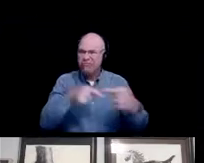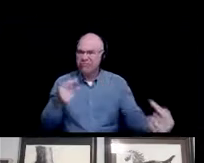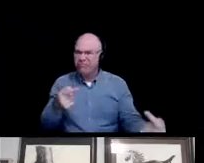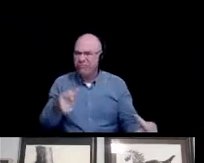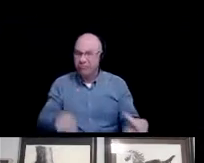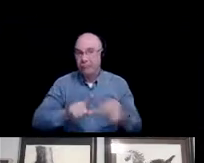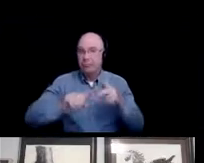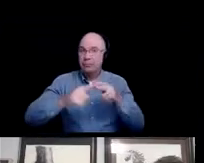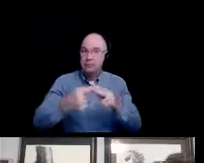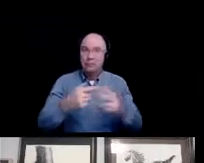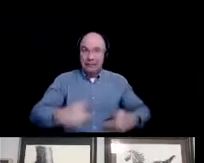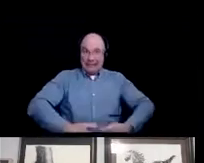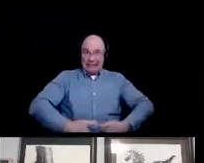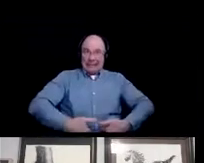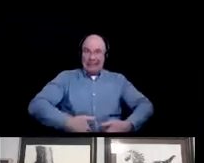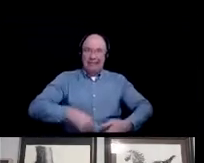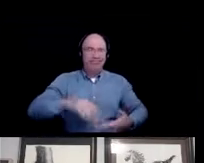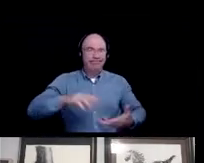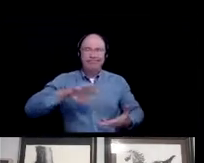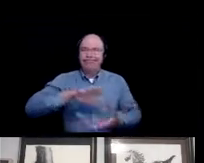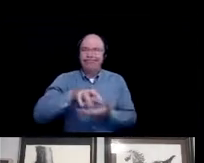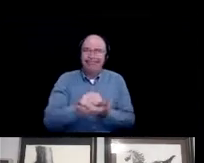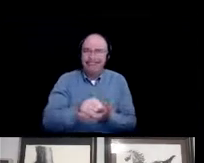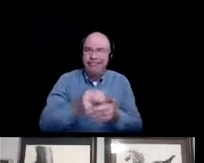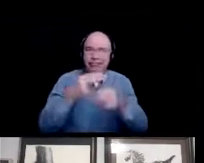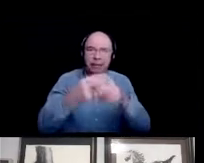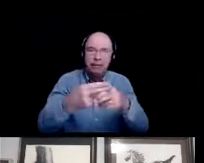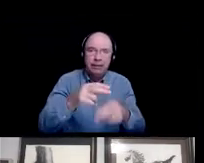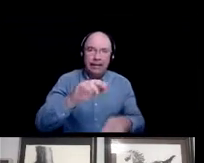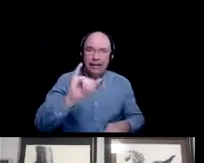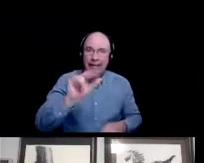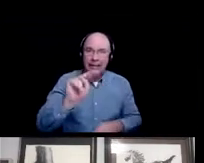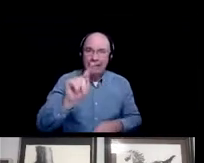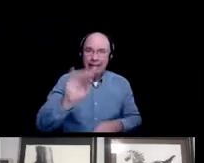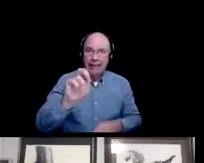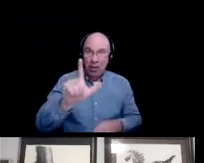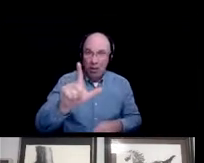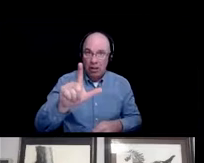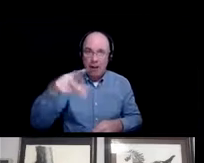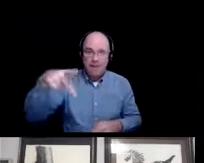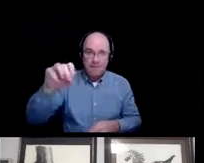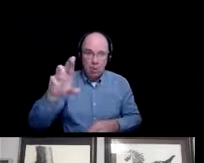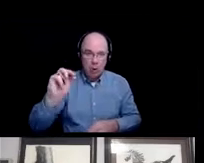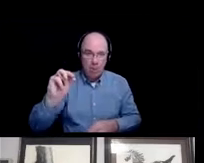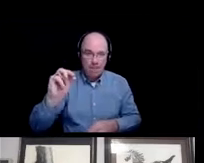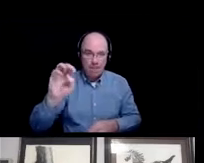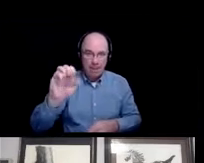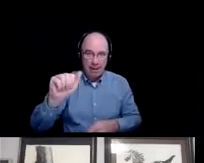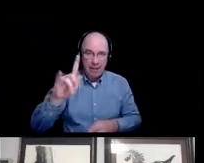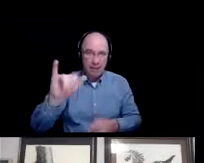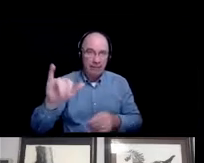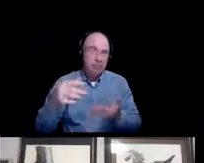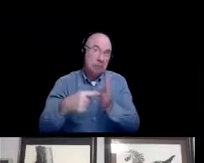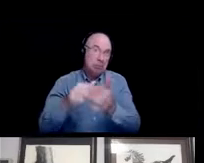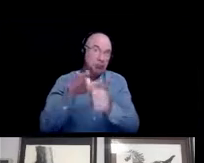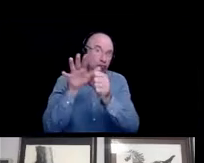starts with when your gut becomes compromised and you develop what is called intestinal permeability. That can be caused through things like